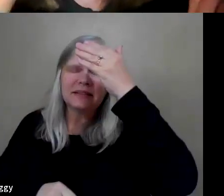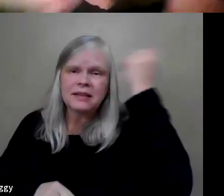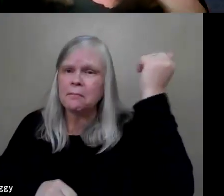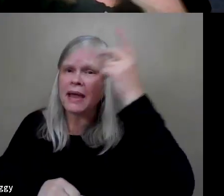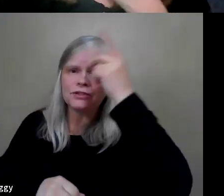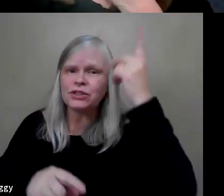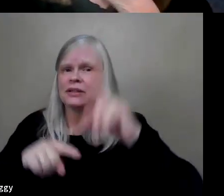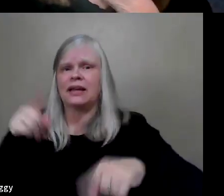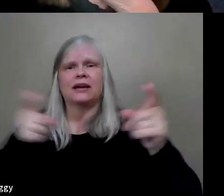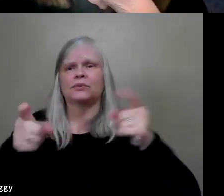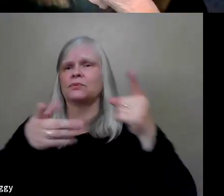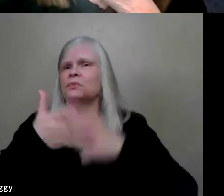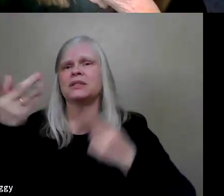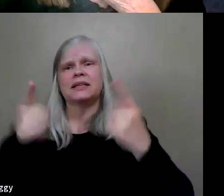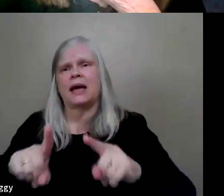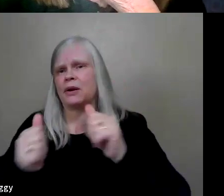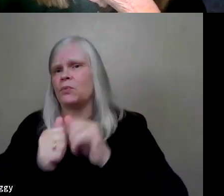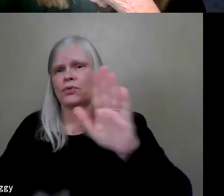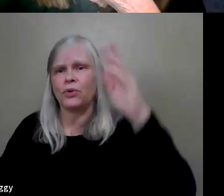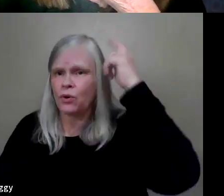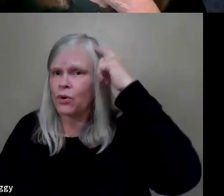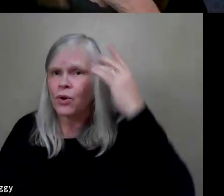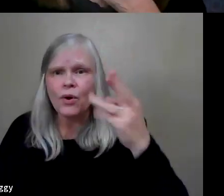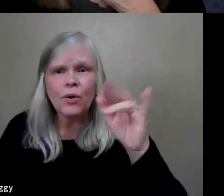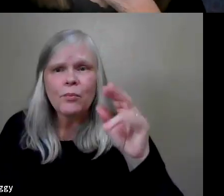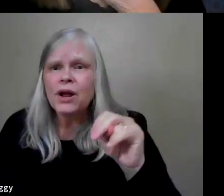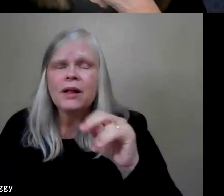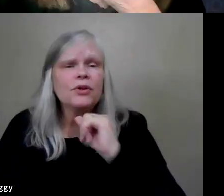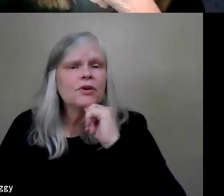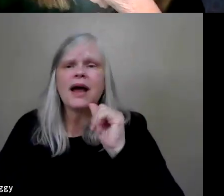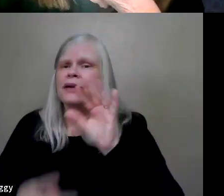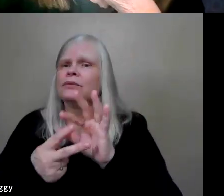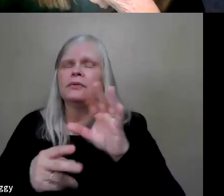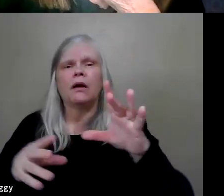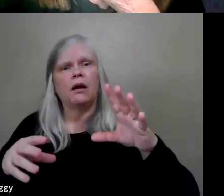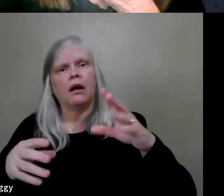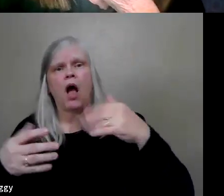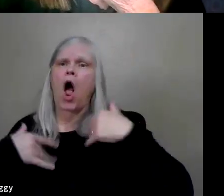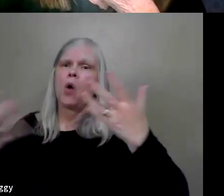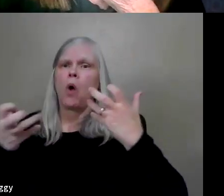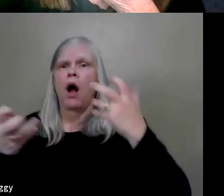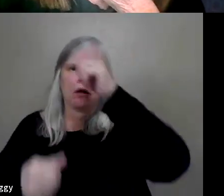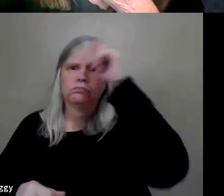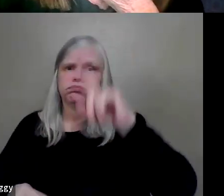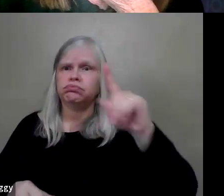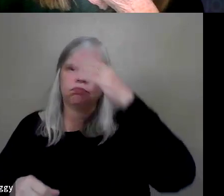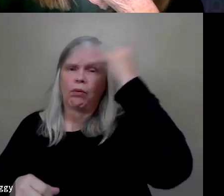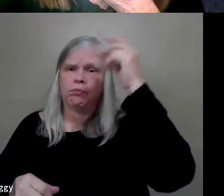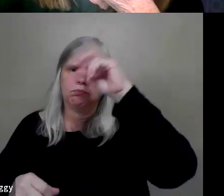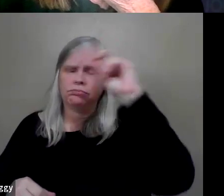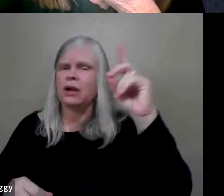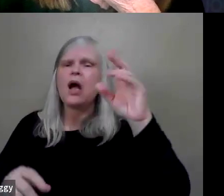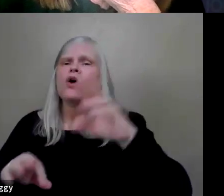happening to their brain. They're not choosing to have those symptoms. It's change in physical changes in their